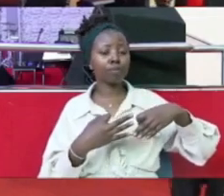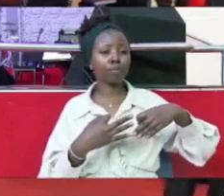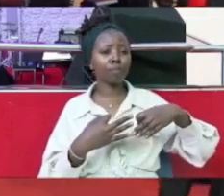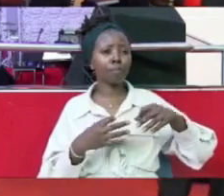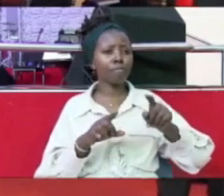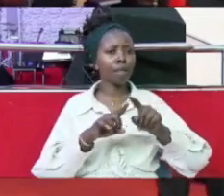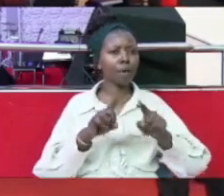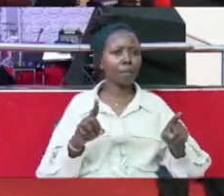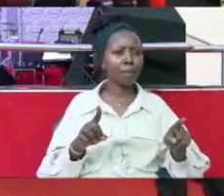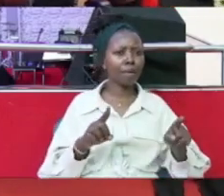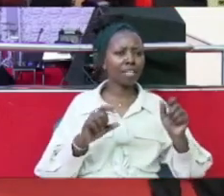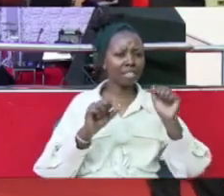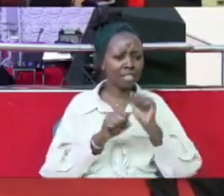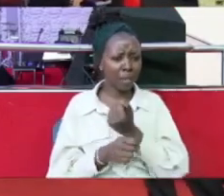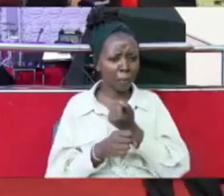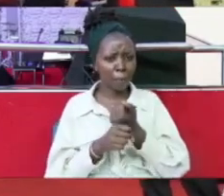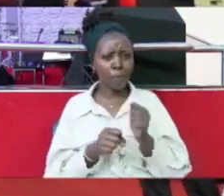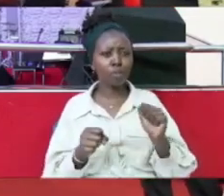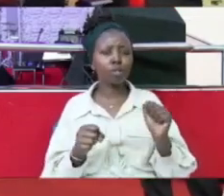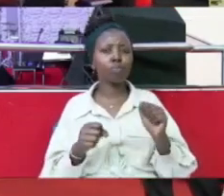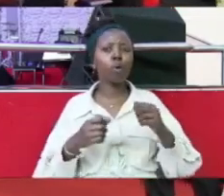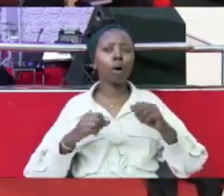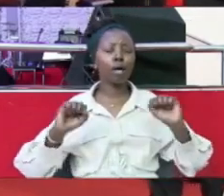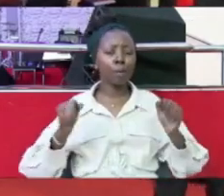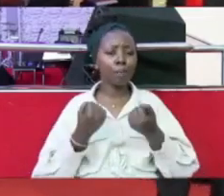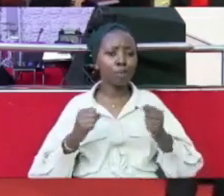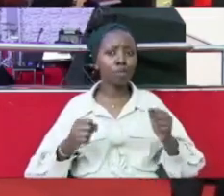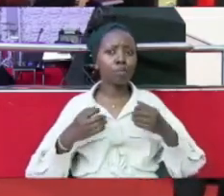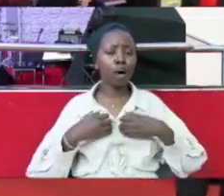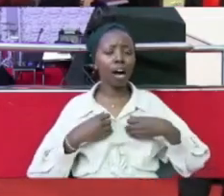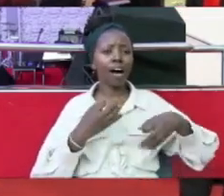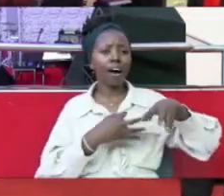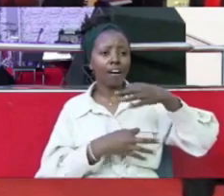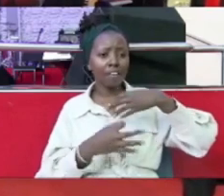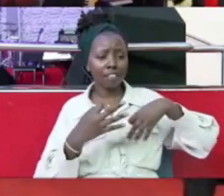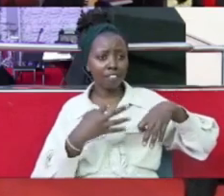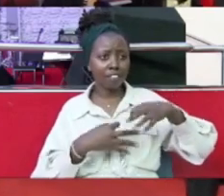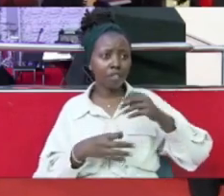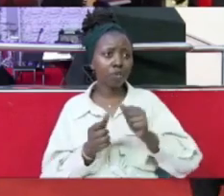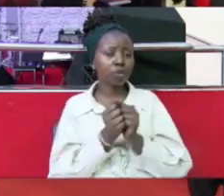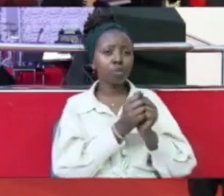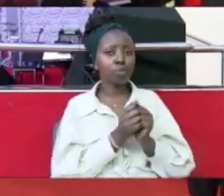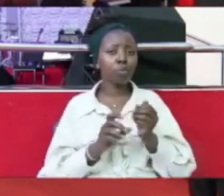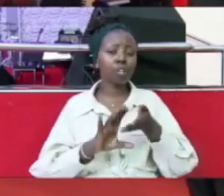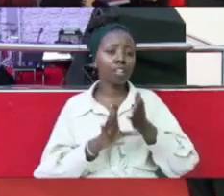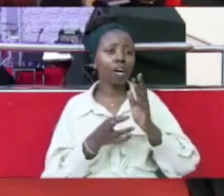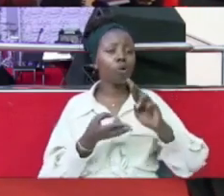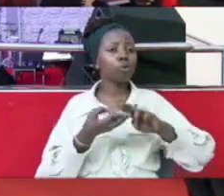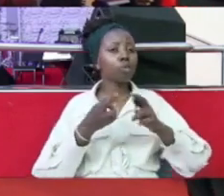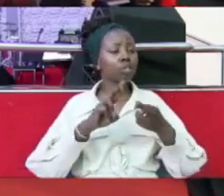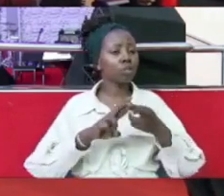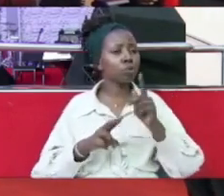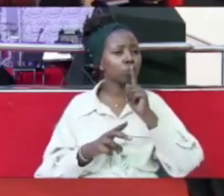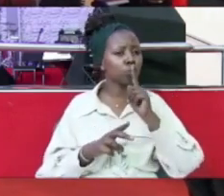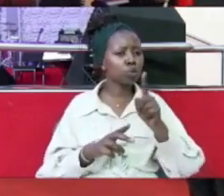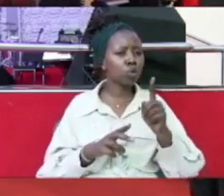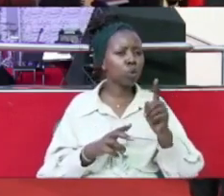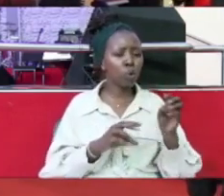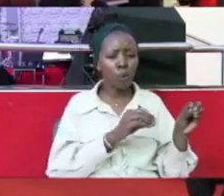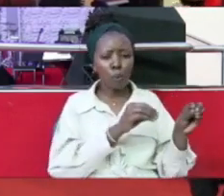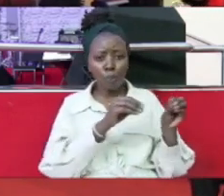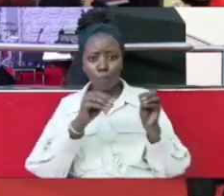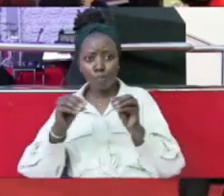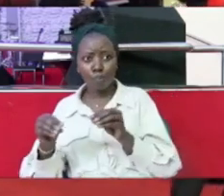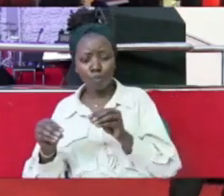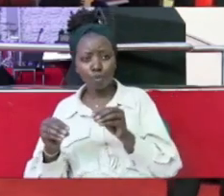But impossible to have fellowship without a relationship. Lakini inawezekana kuwa na ushirika bila uhusiano. So we need to desire to move not only to